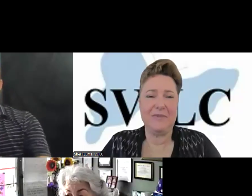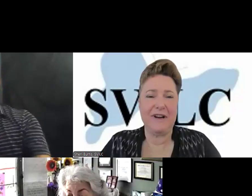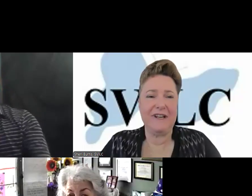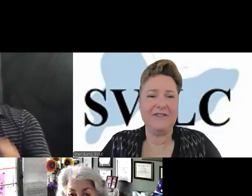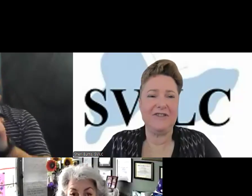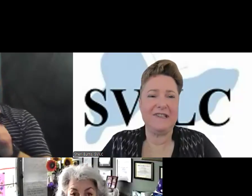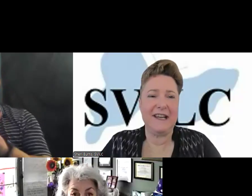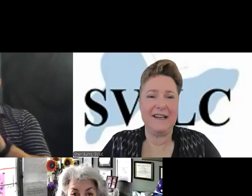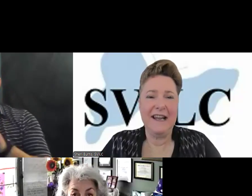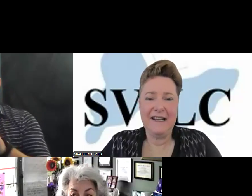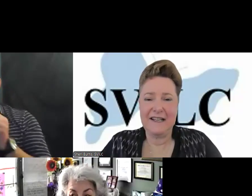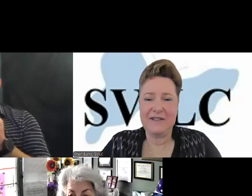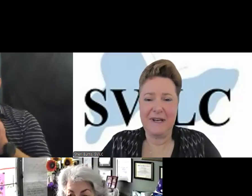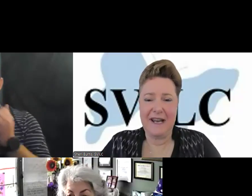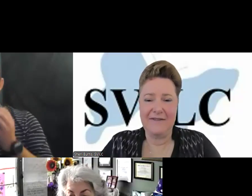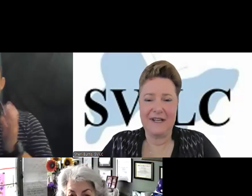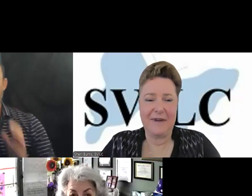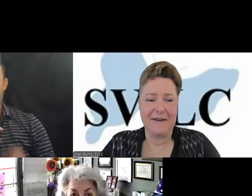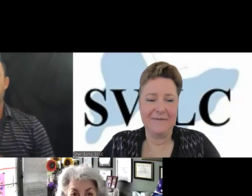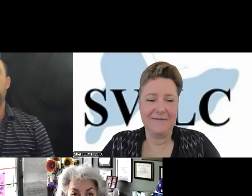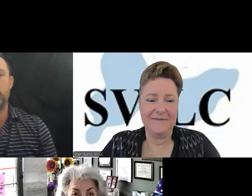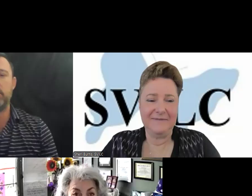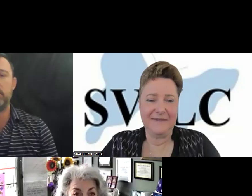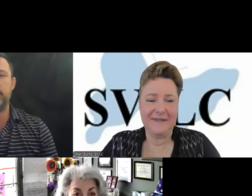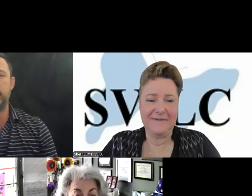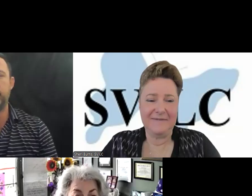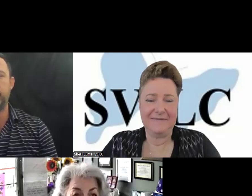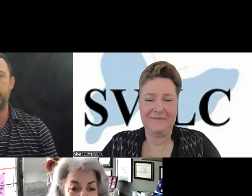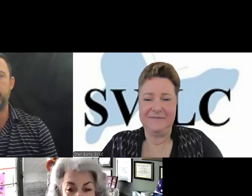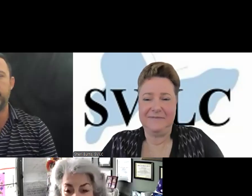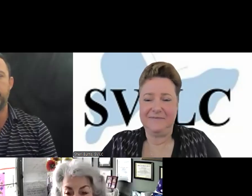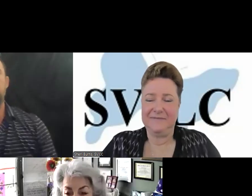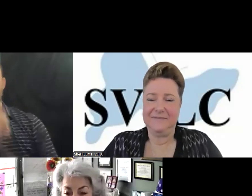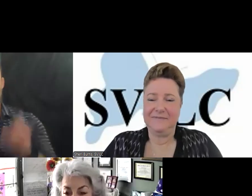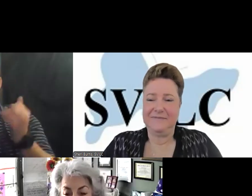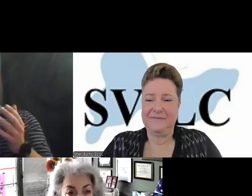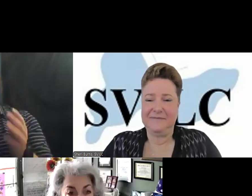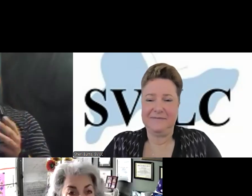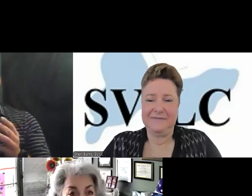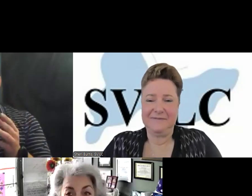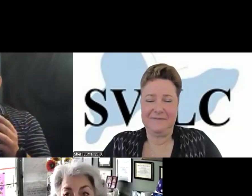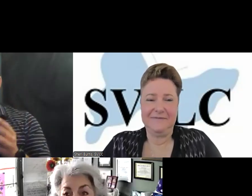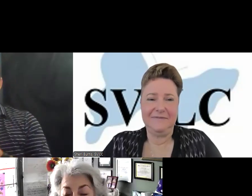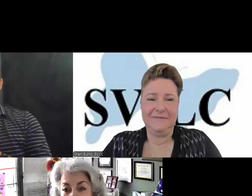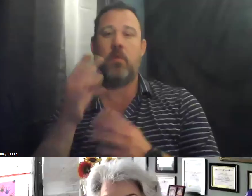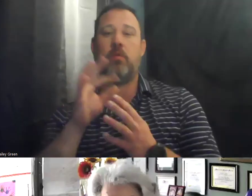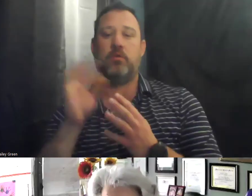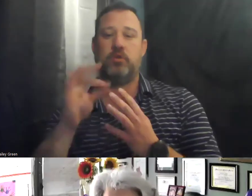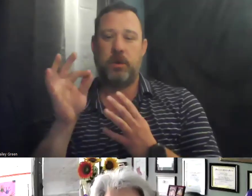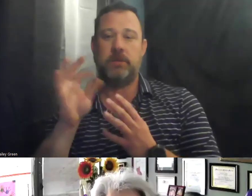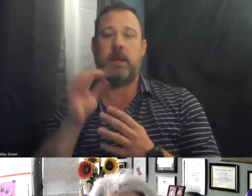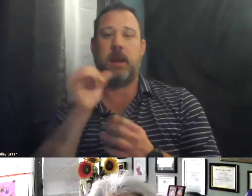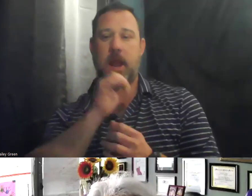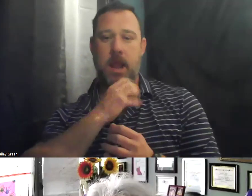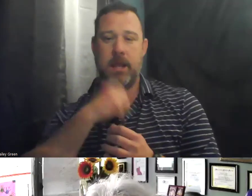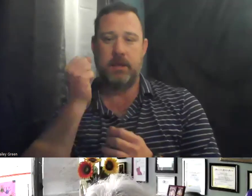some of those priority issues ahead. Next, we have Debbie. Hi, everybody. Still Debbie Toth with Choice and Aging.